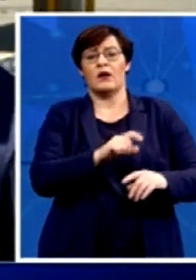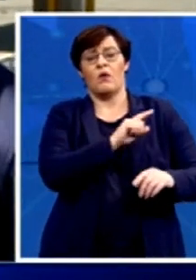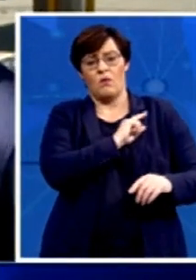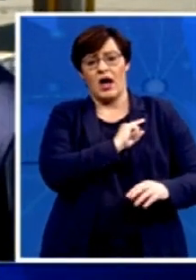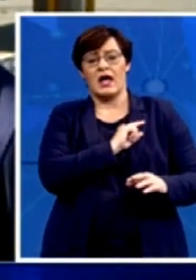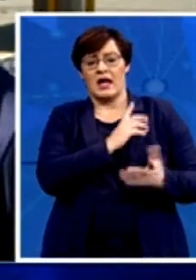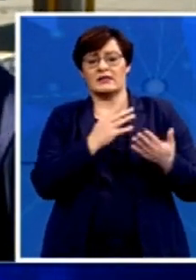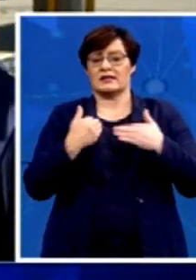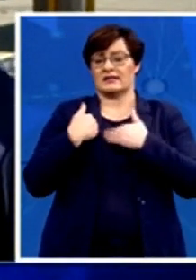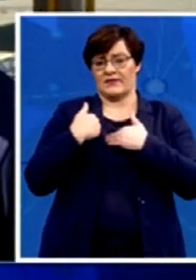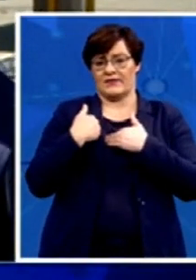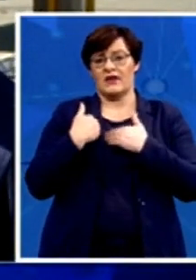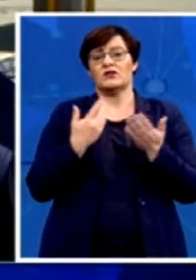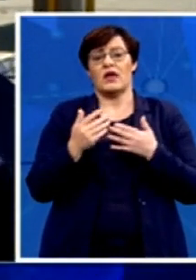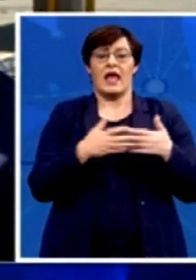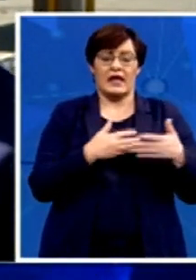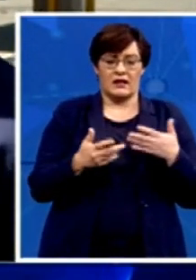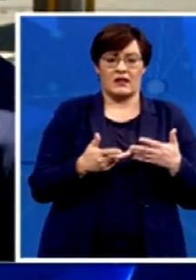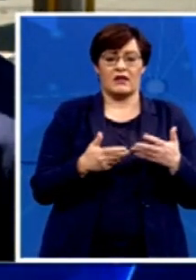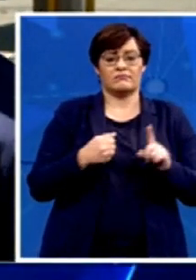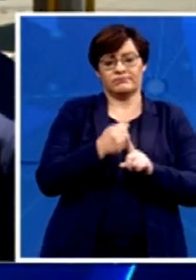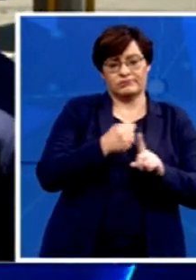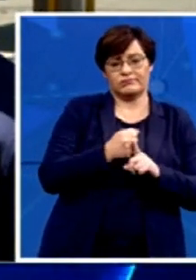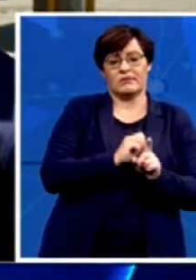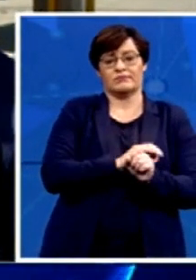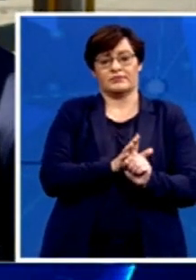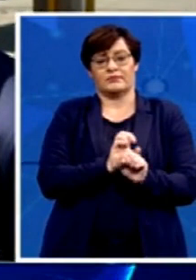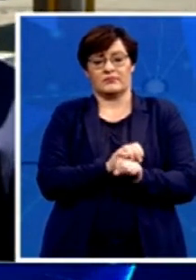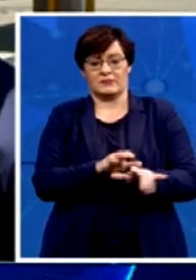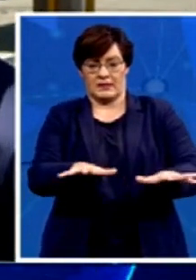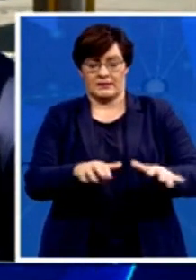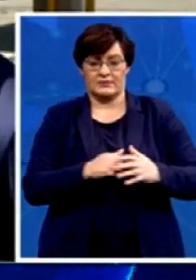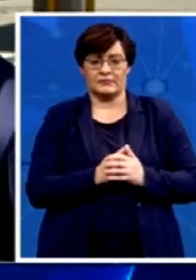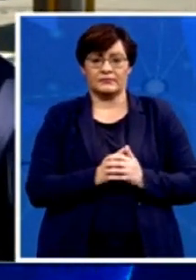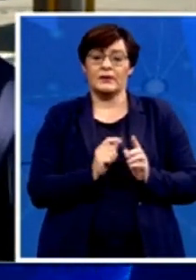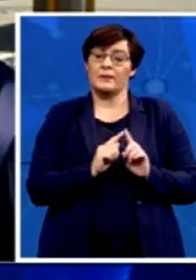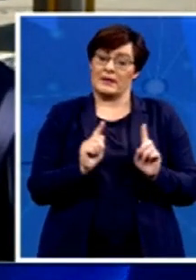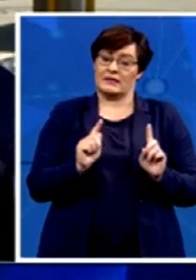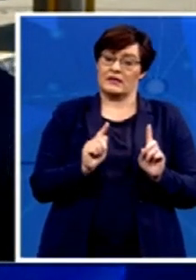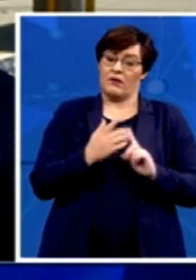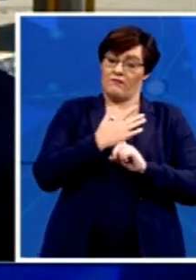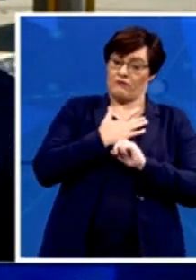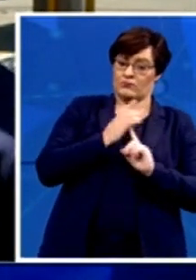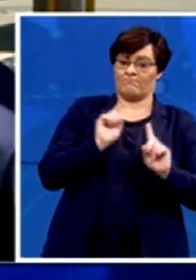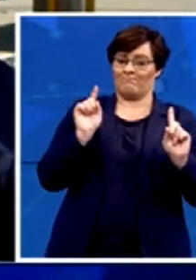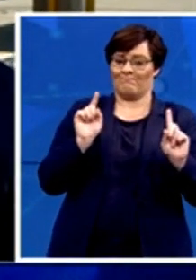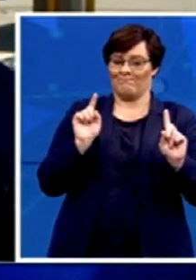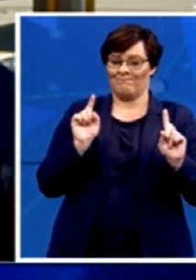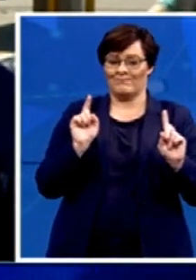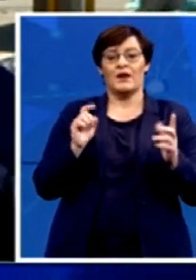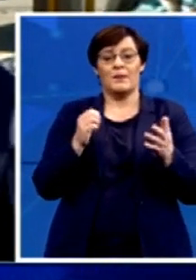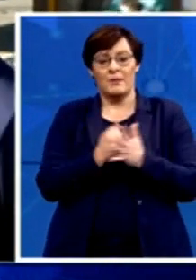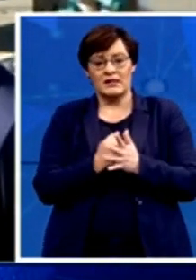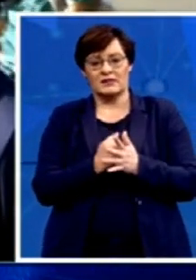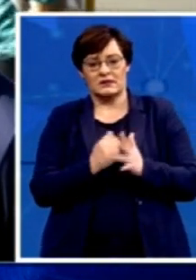and combat the spread of the COVID-19 pandemic. But of course, we think at this point we should employ persuasive measures to get students